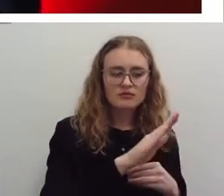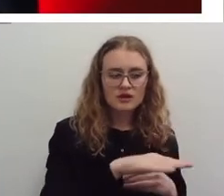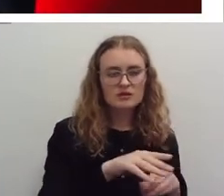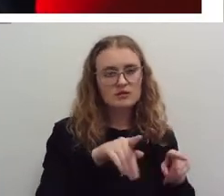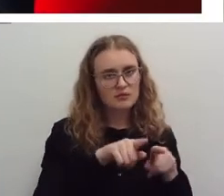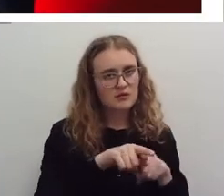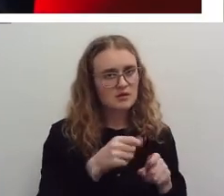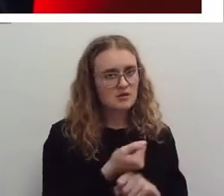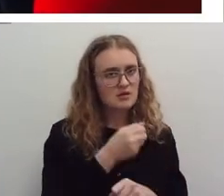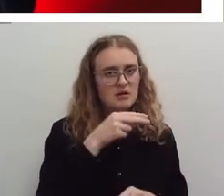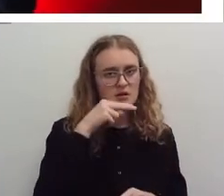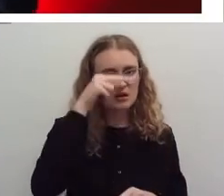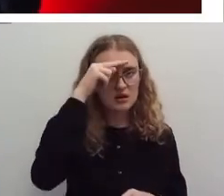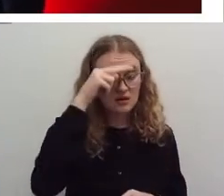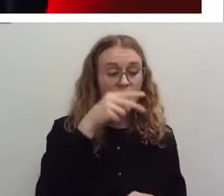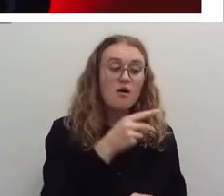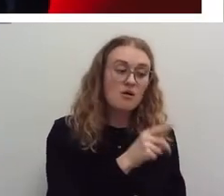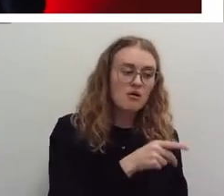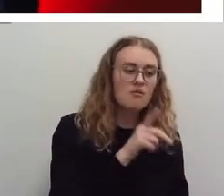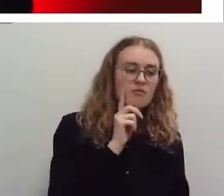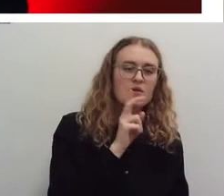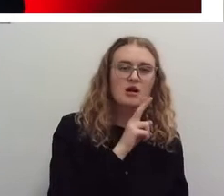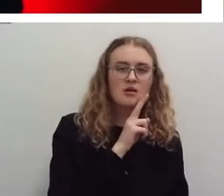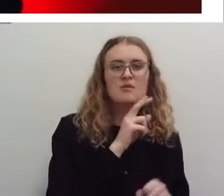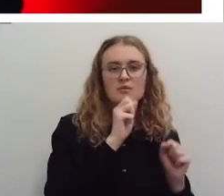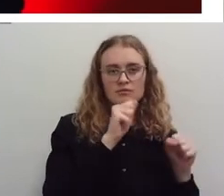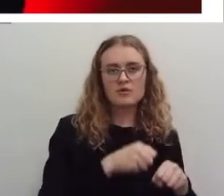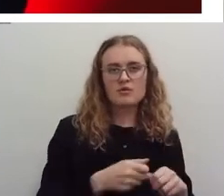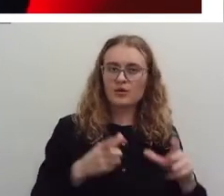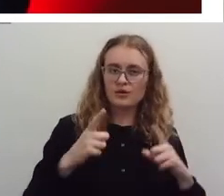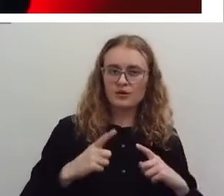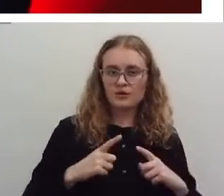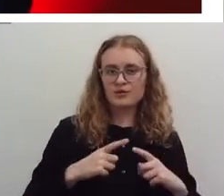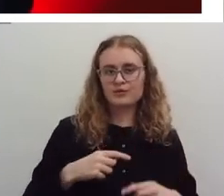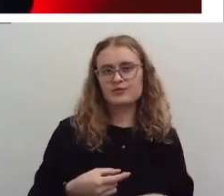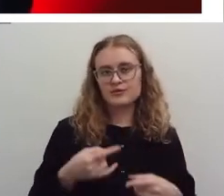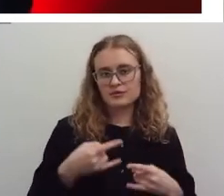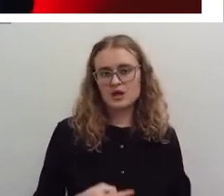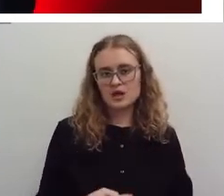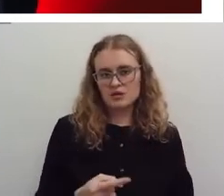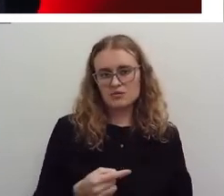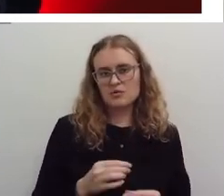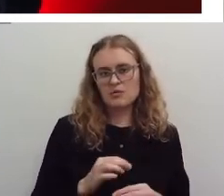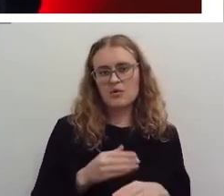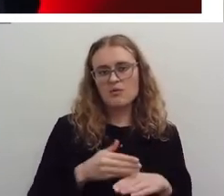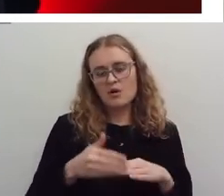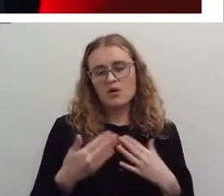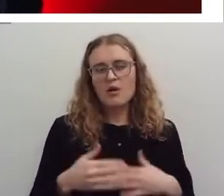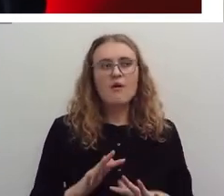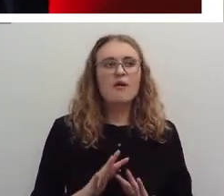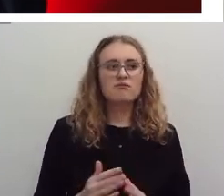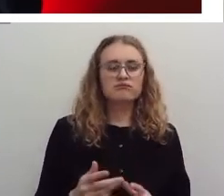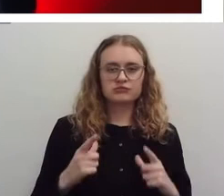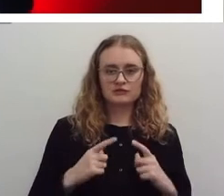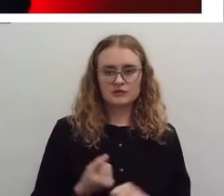So thank you so much, Sigrun, for the wonderful talk, answering the question, and we bid you a good day, and